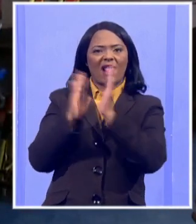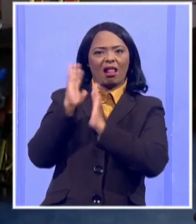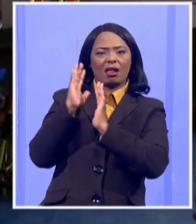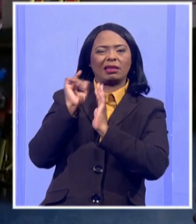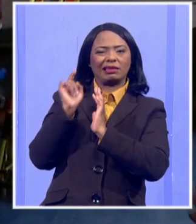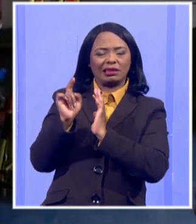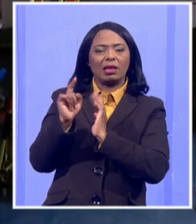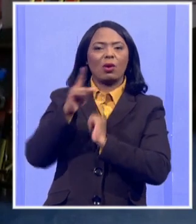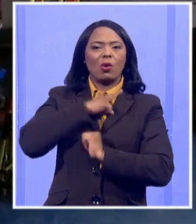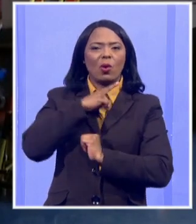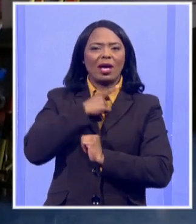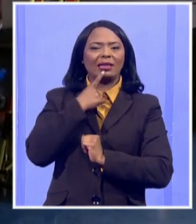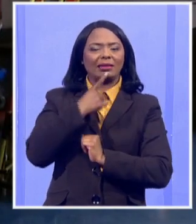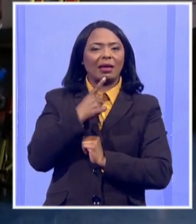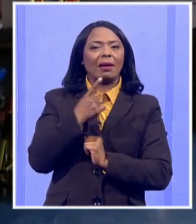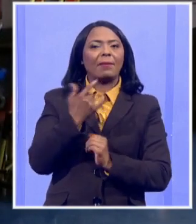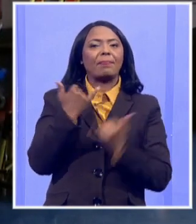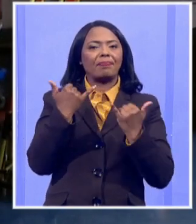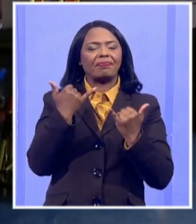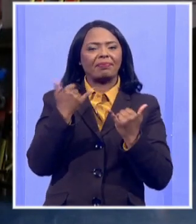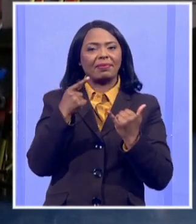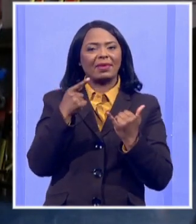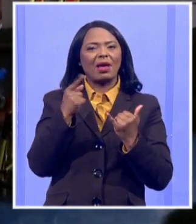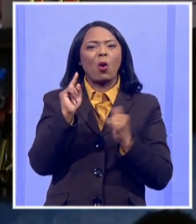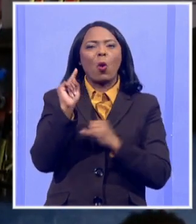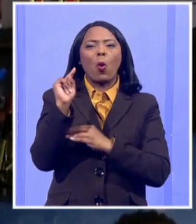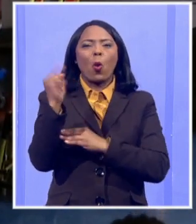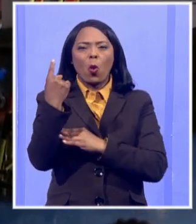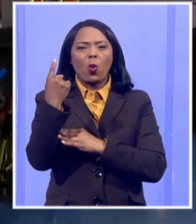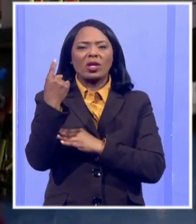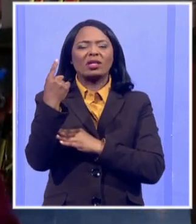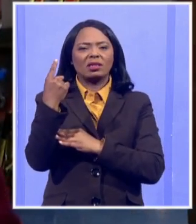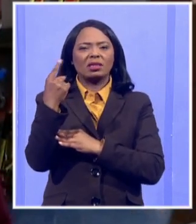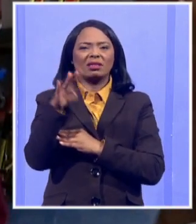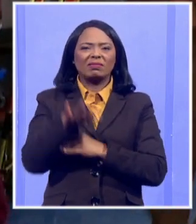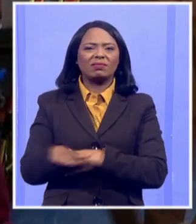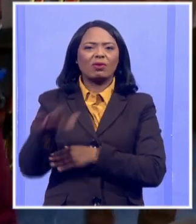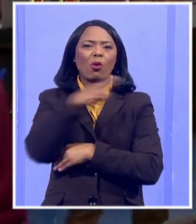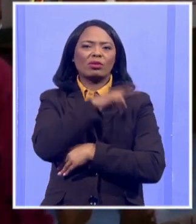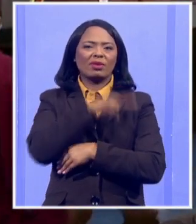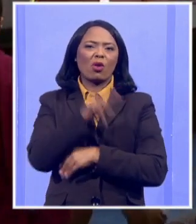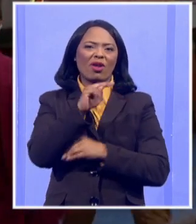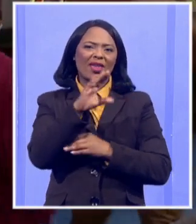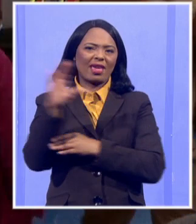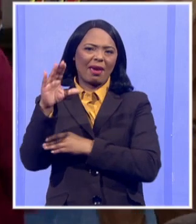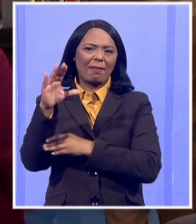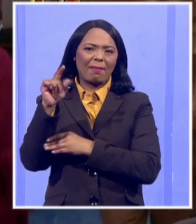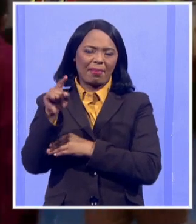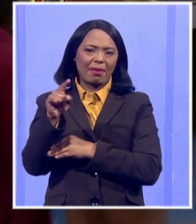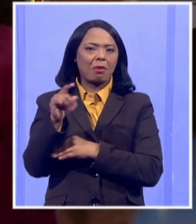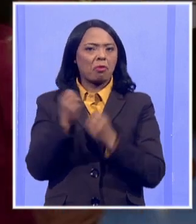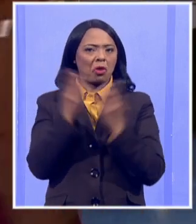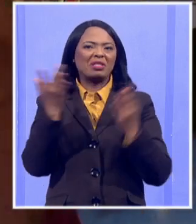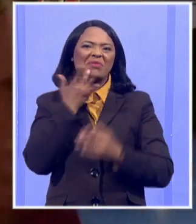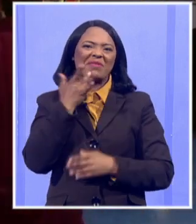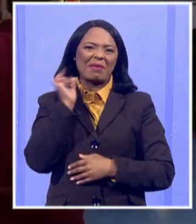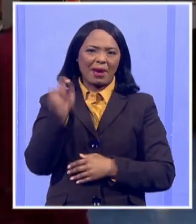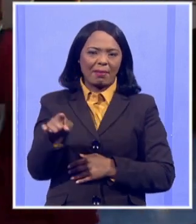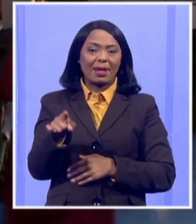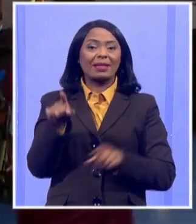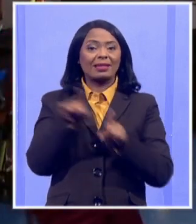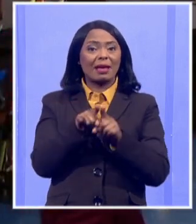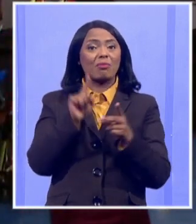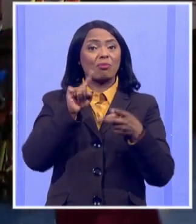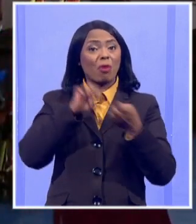because of the fact that this is the only referral hospital in the Northern Cape, and because they have staff shortages